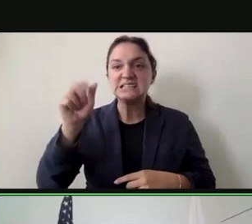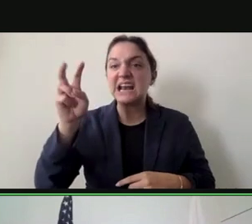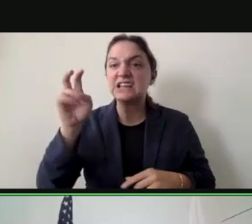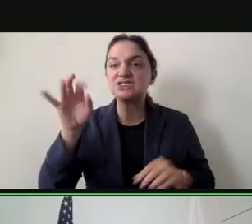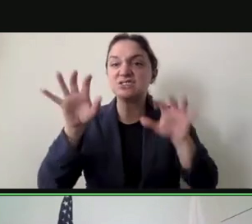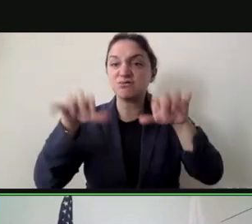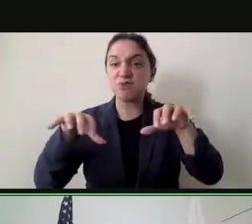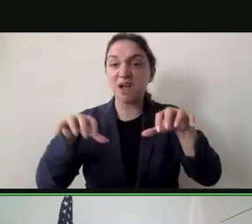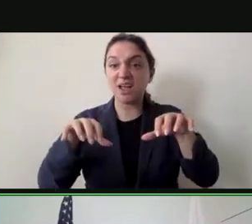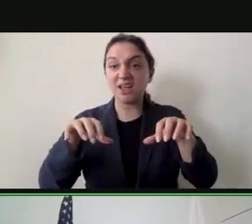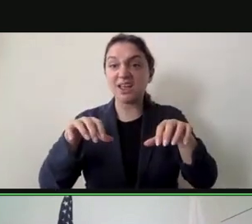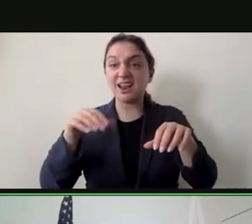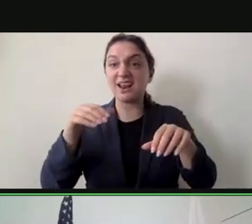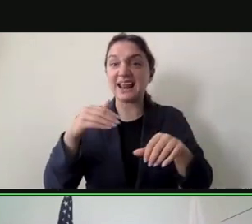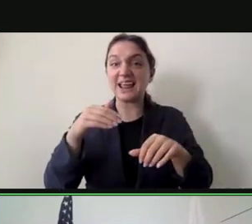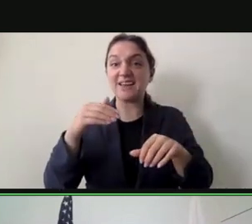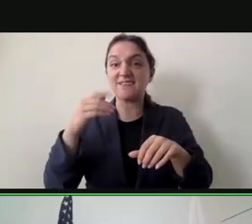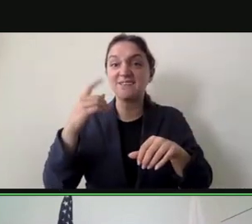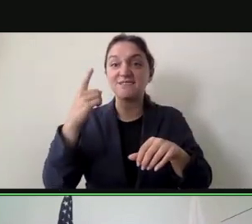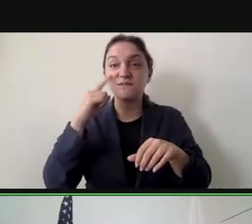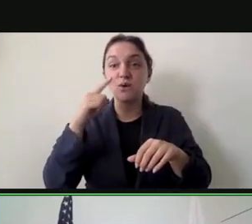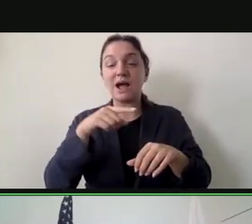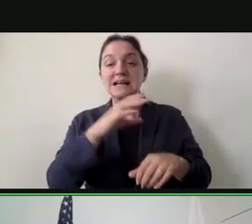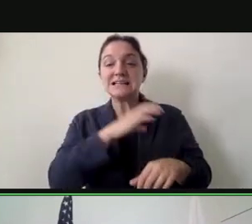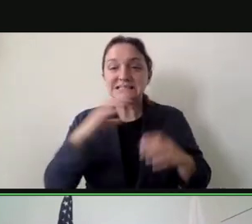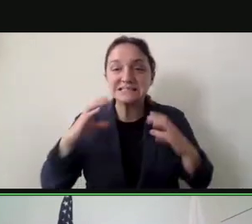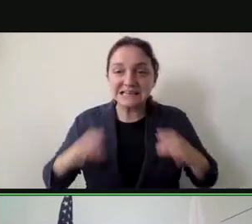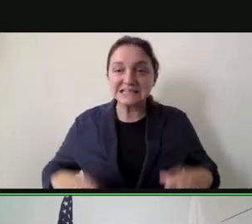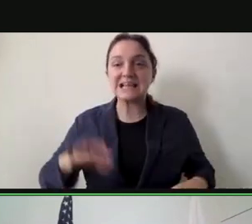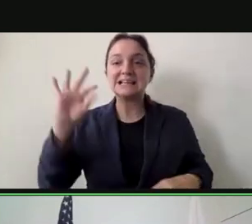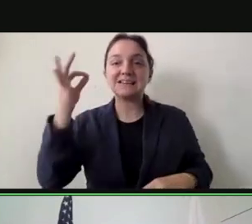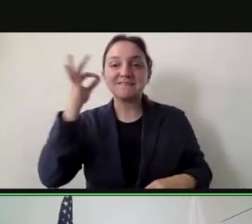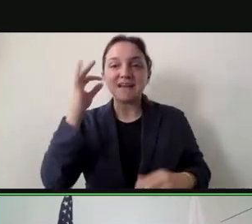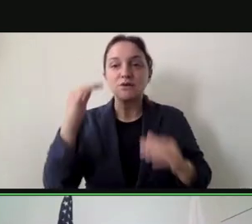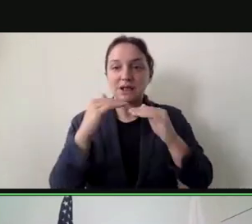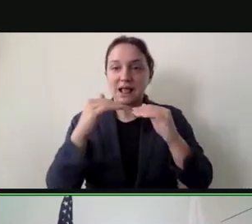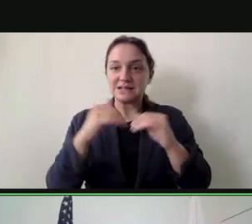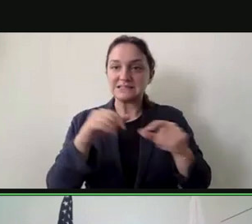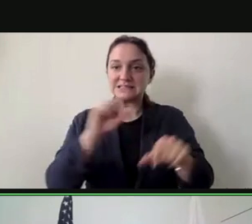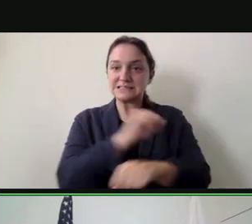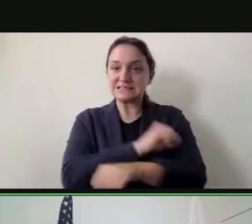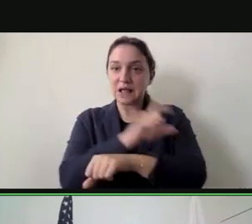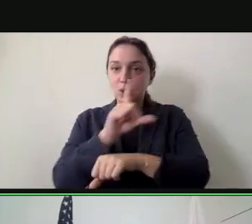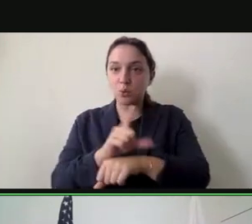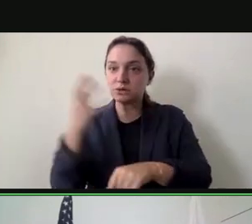our citizens and federal colleagues in St. Louis a couple of days ago in one day.